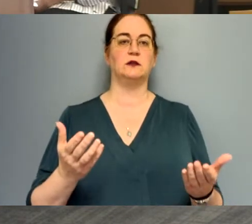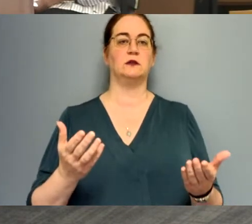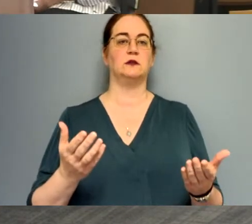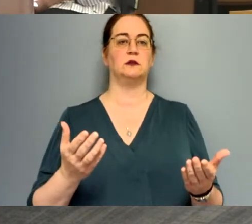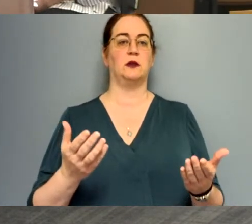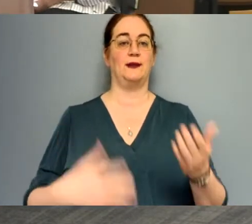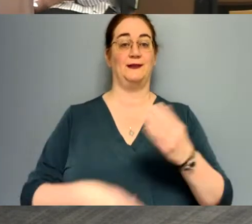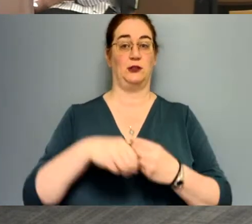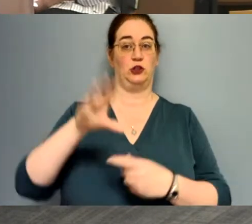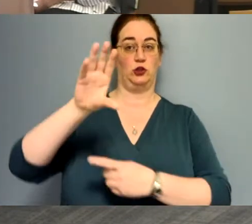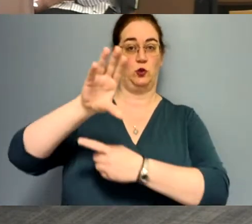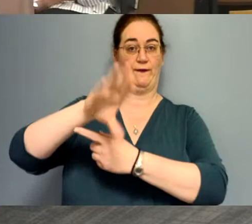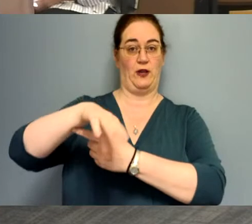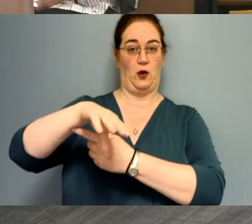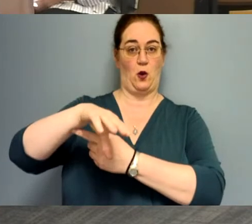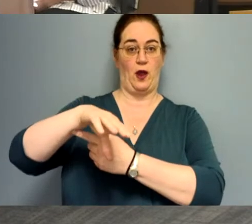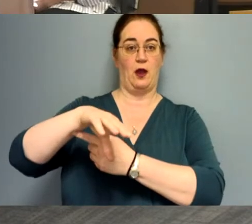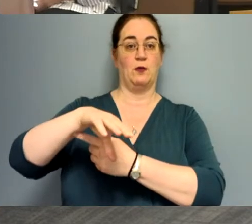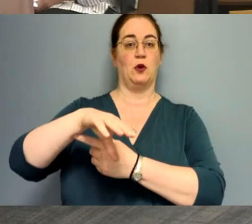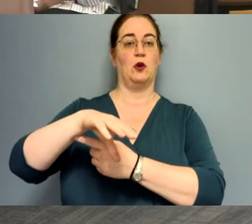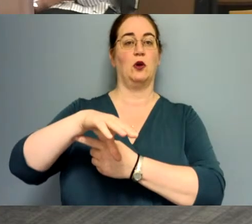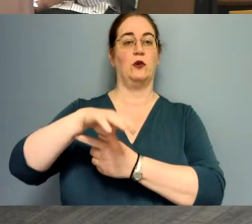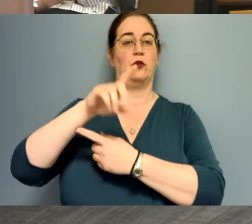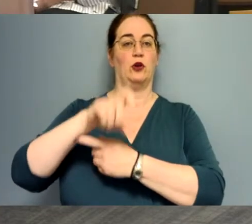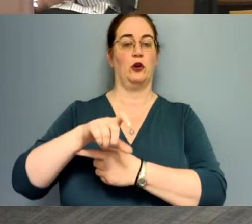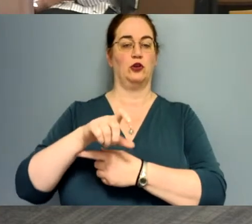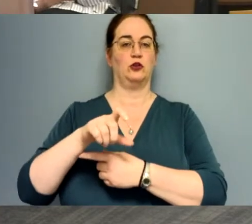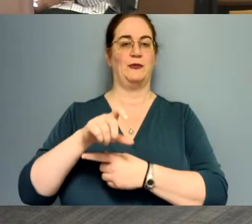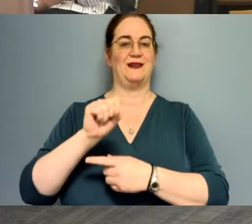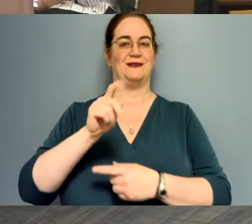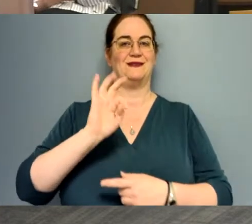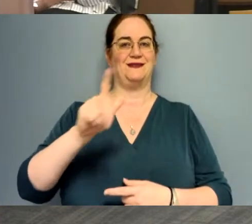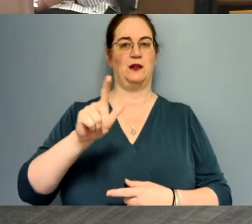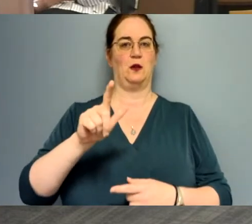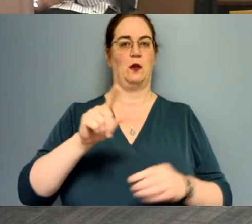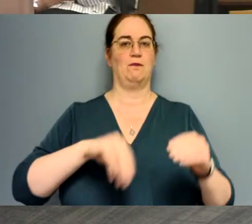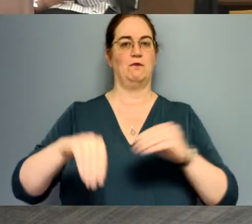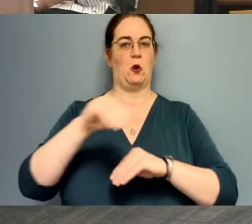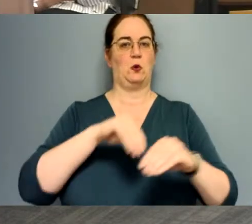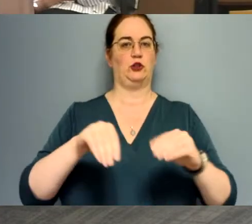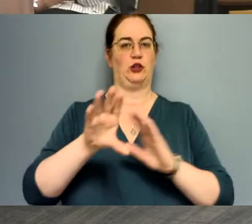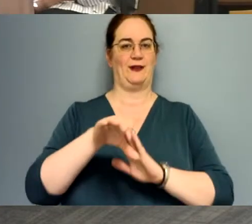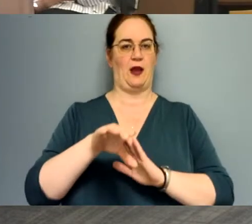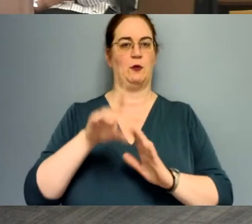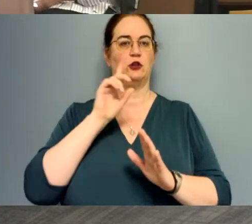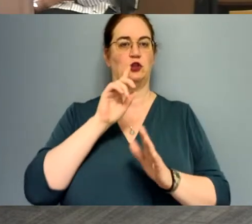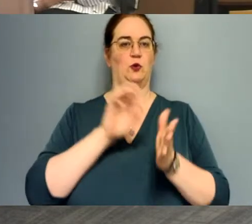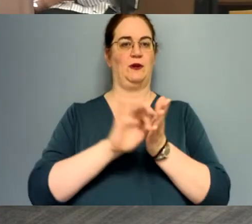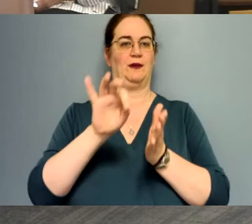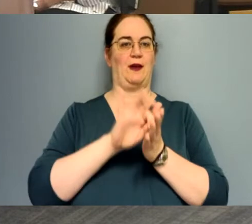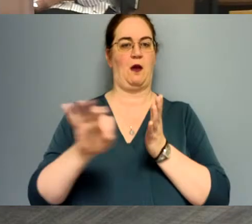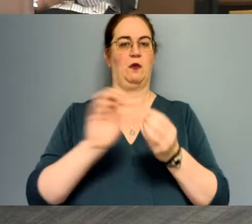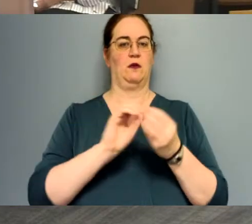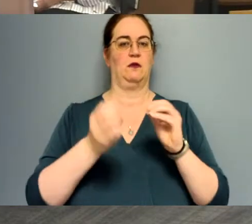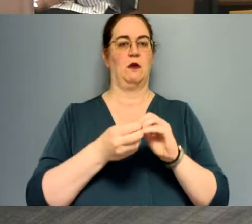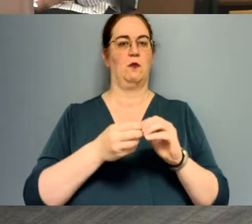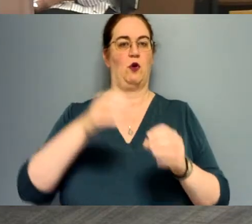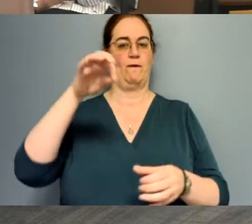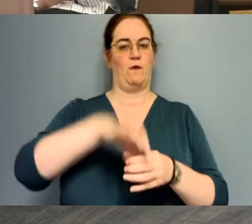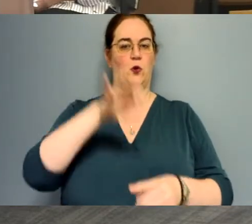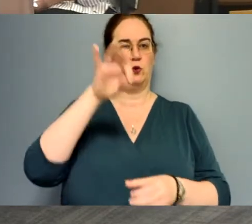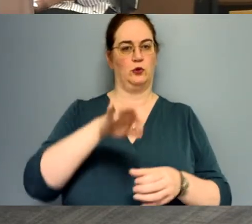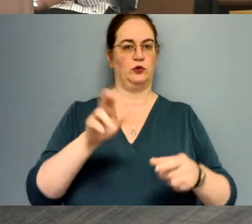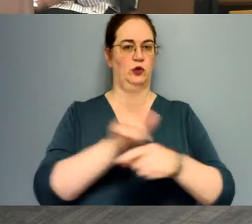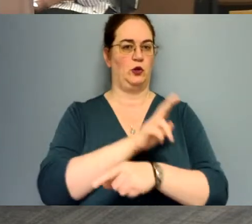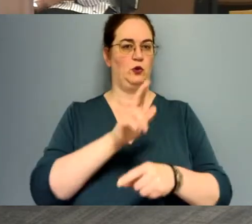a video camera, to be a still motion camera, so you can count the number of voters that use that drop box every